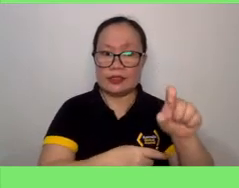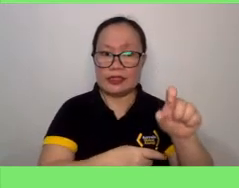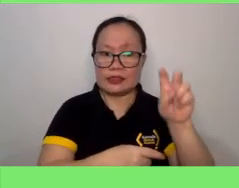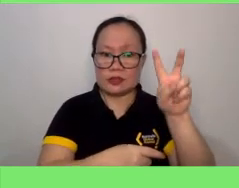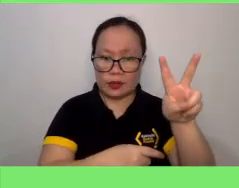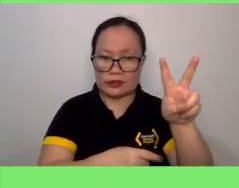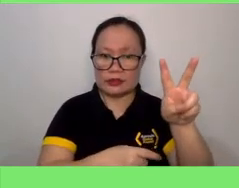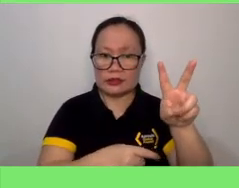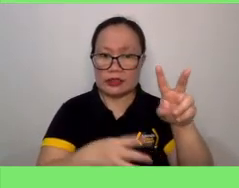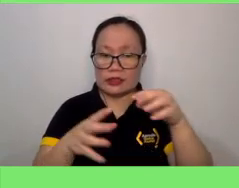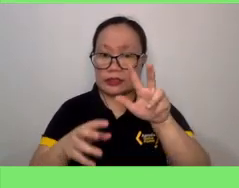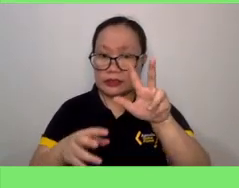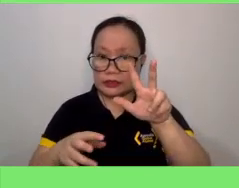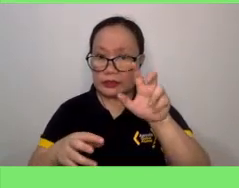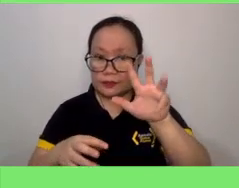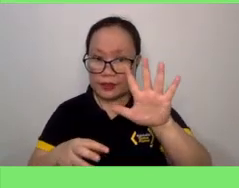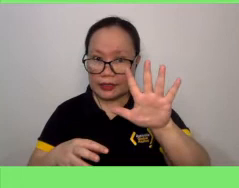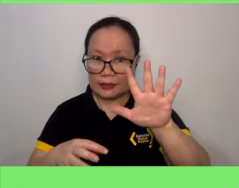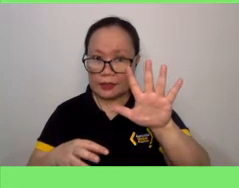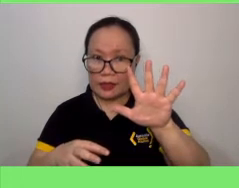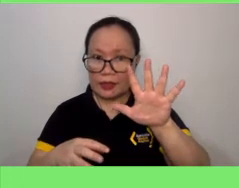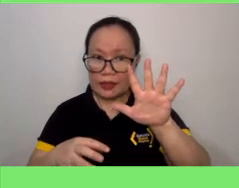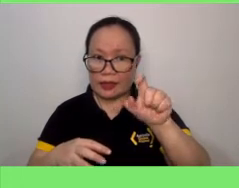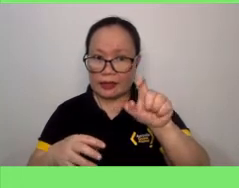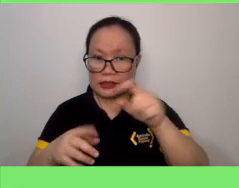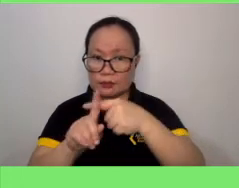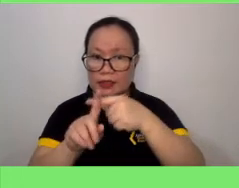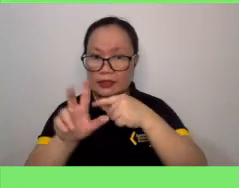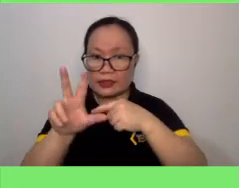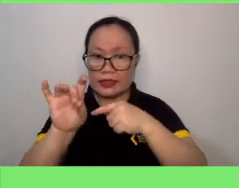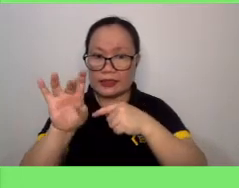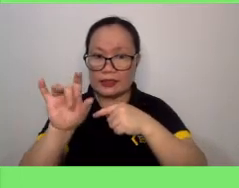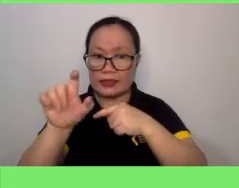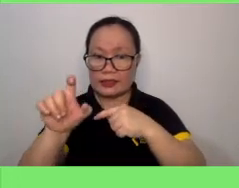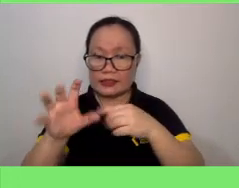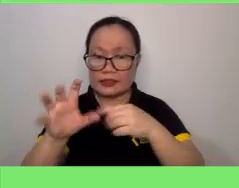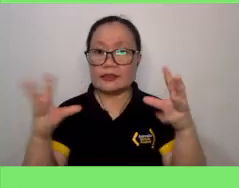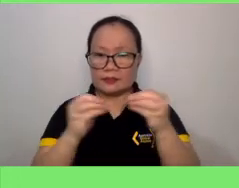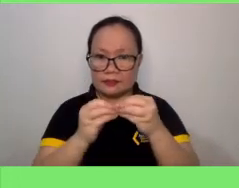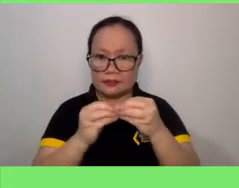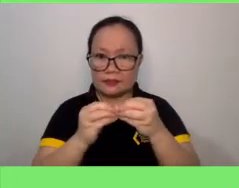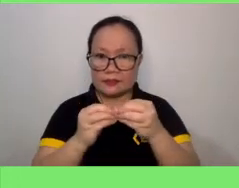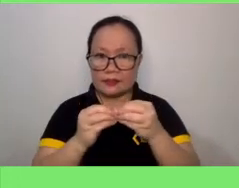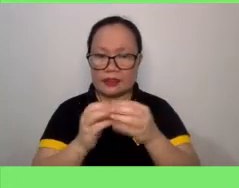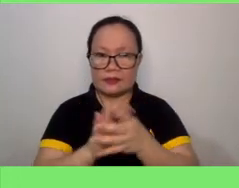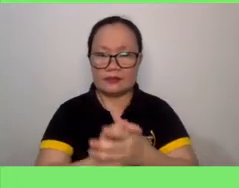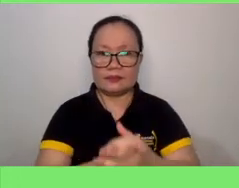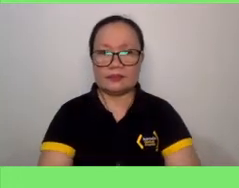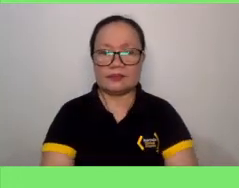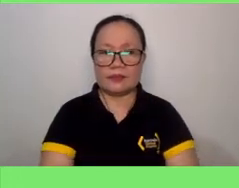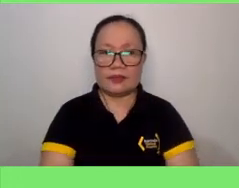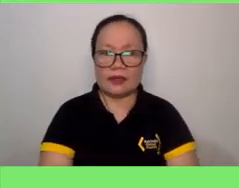using distributive property. So, pareho lang po yan. Okay? Next.